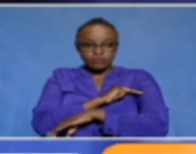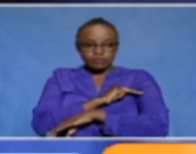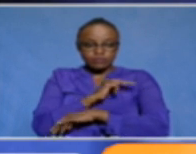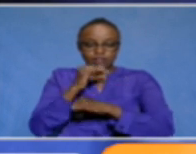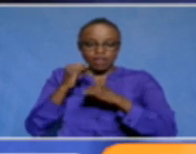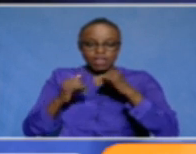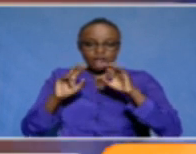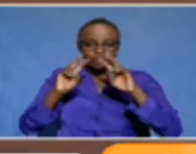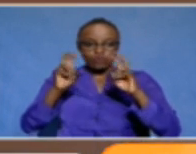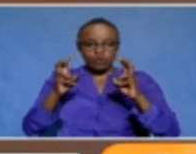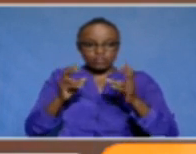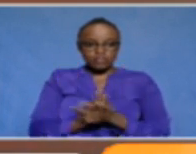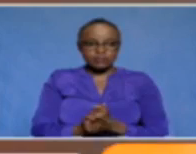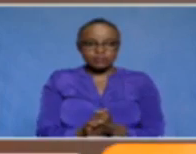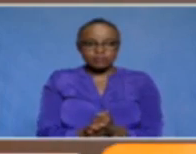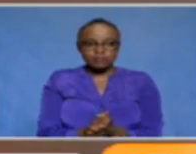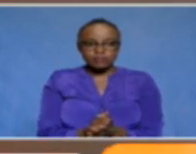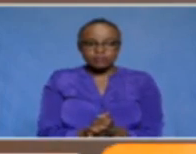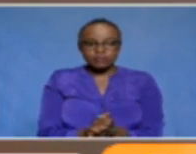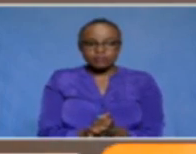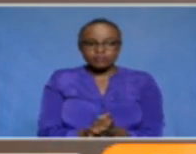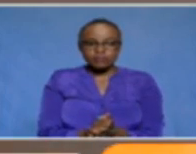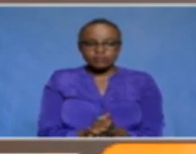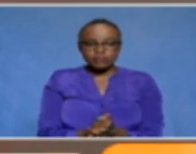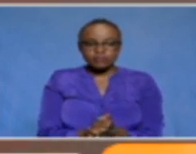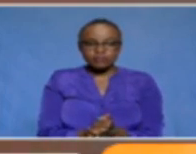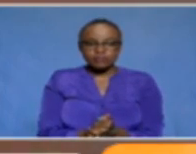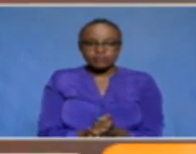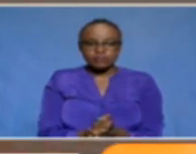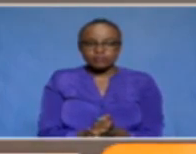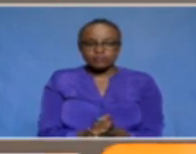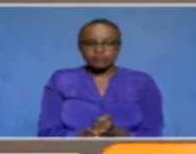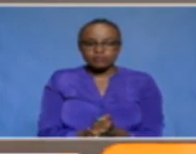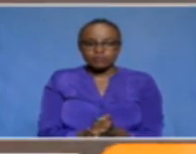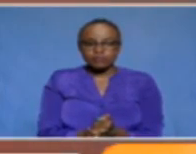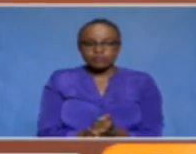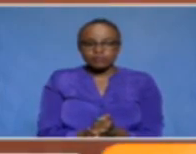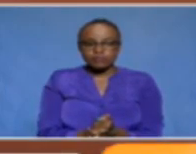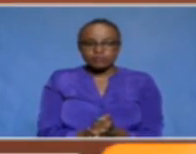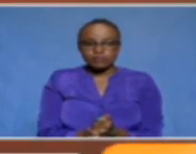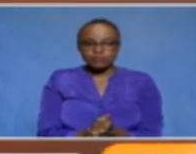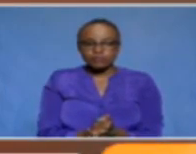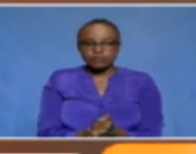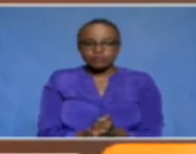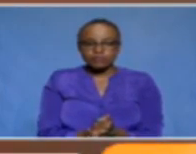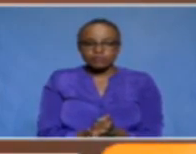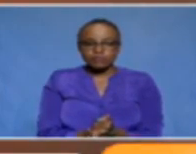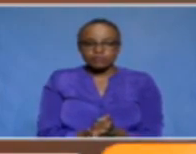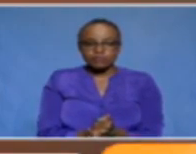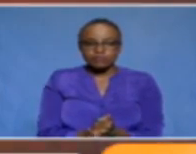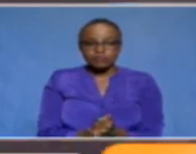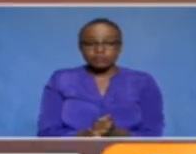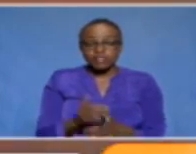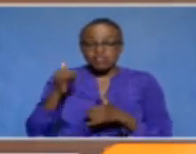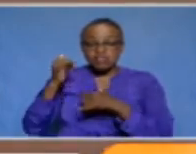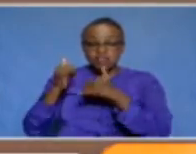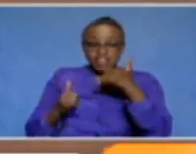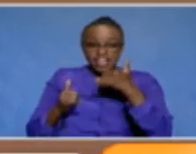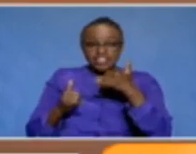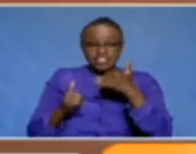of quote. Athletes and people don't pay the wages, mate. You just don't check on the job. And